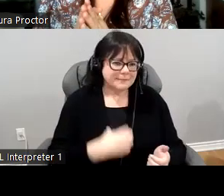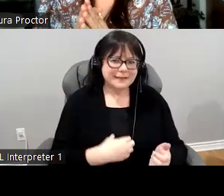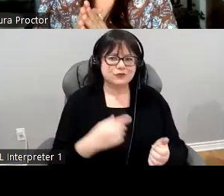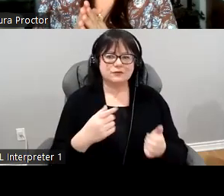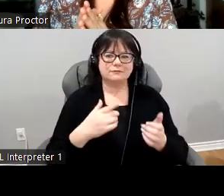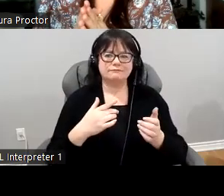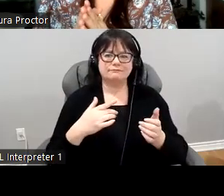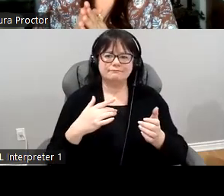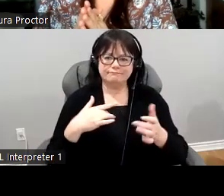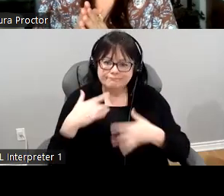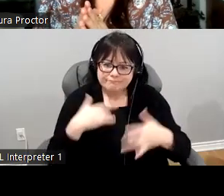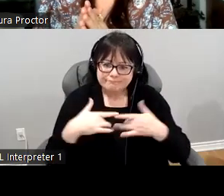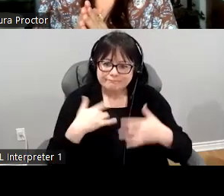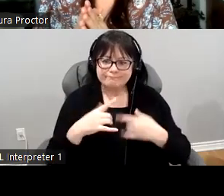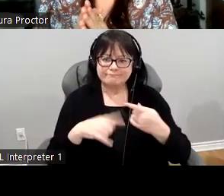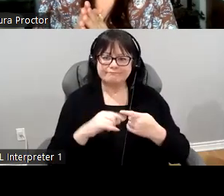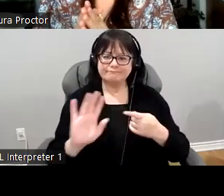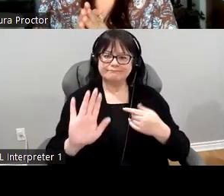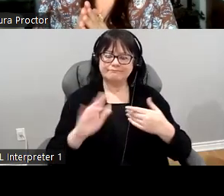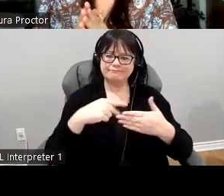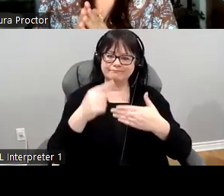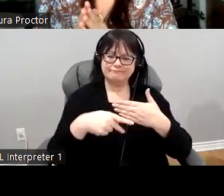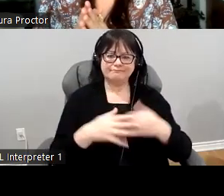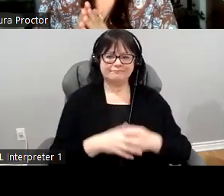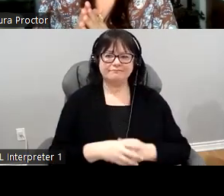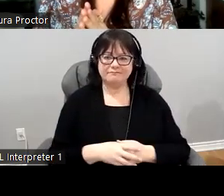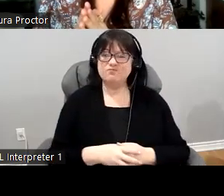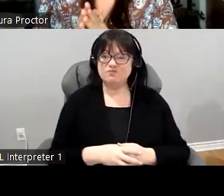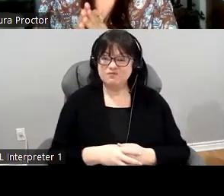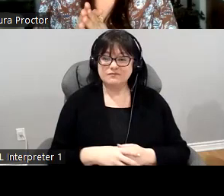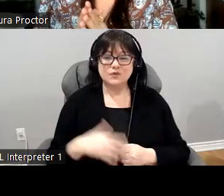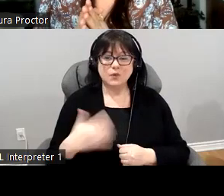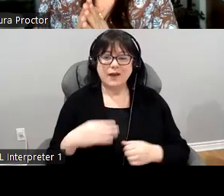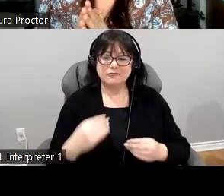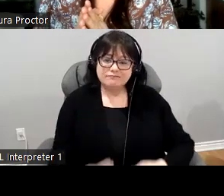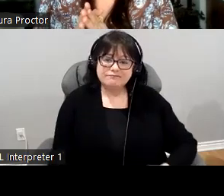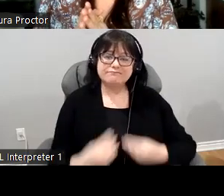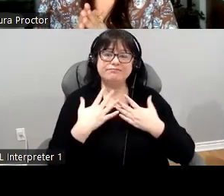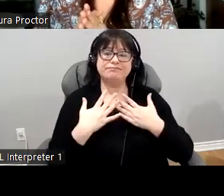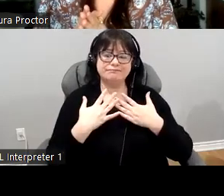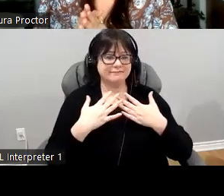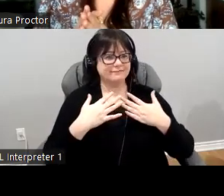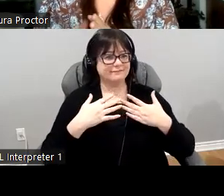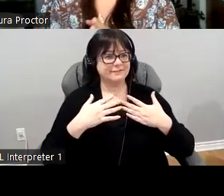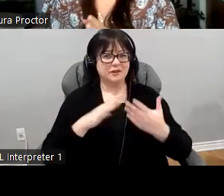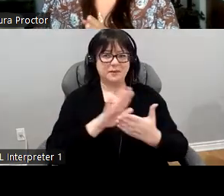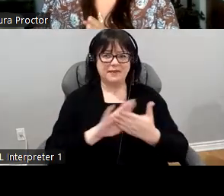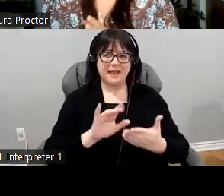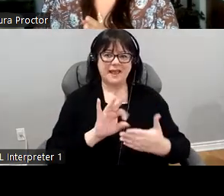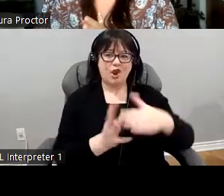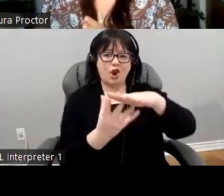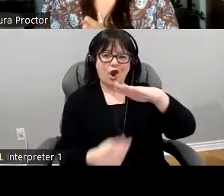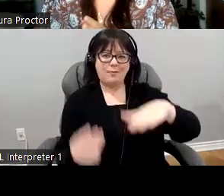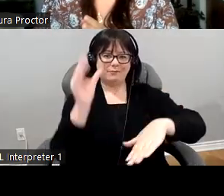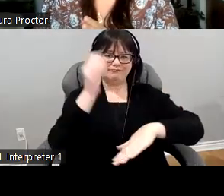program. What you guys are doing sounds truly inspirational for us to carbon copy up here in Ontario. So I'm